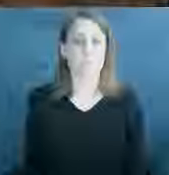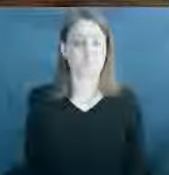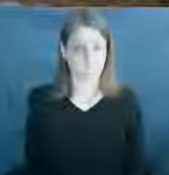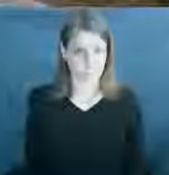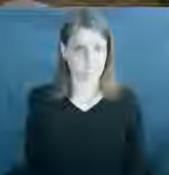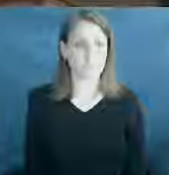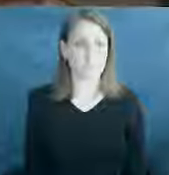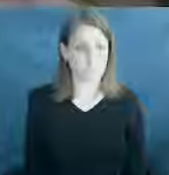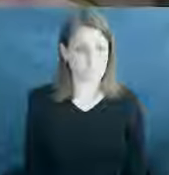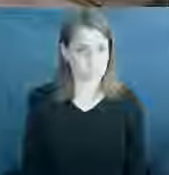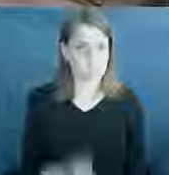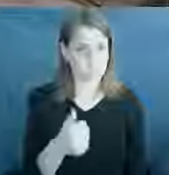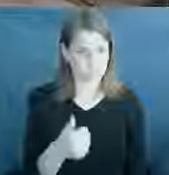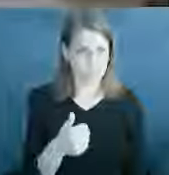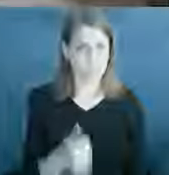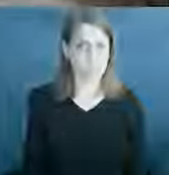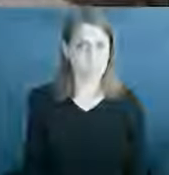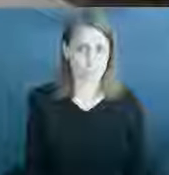me.